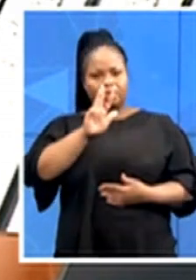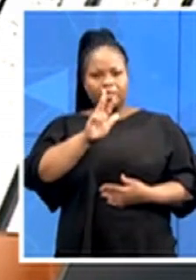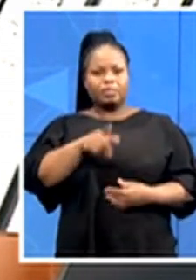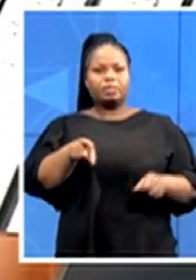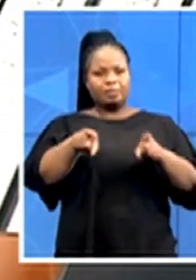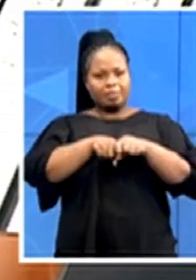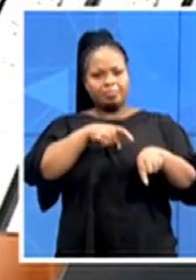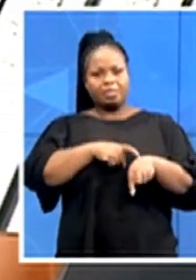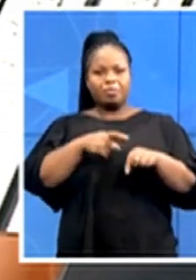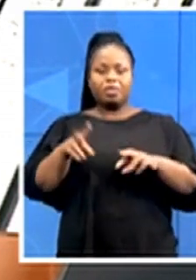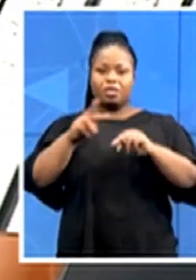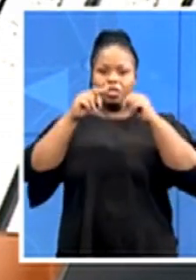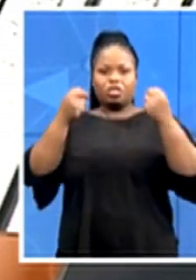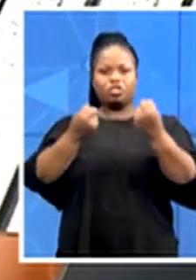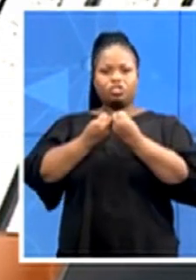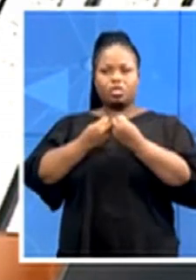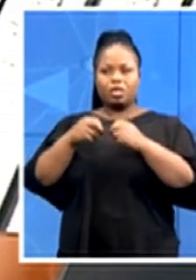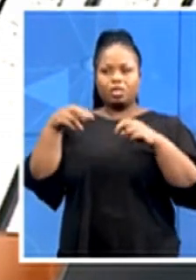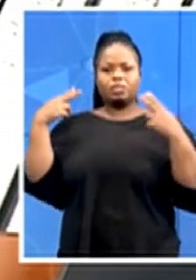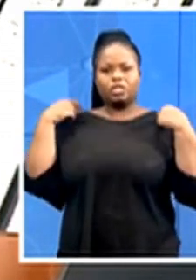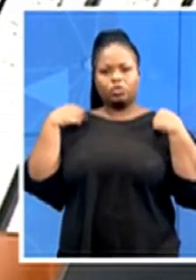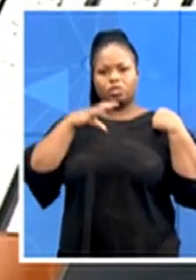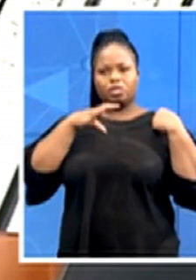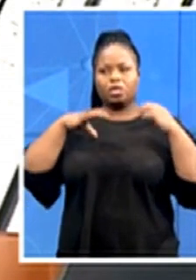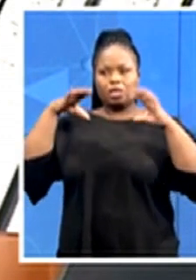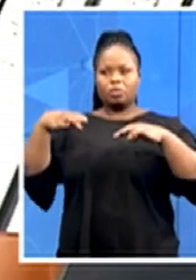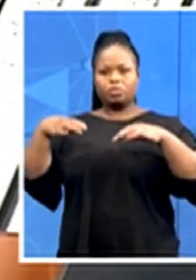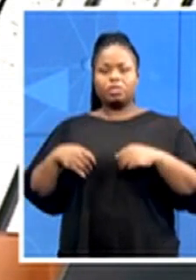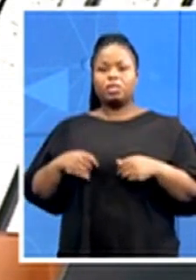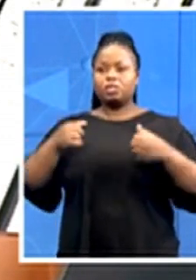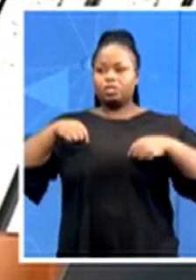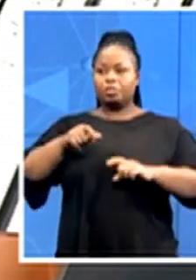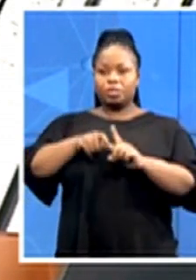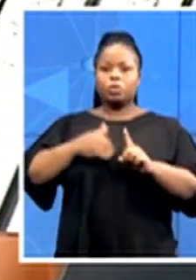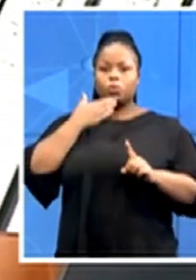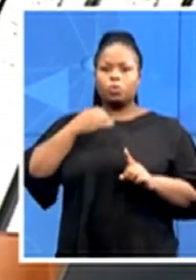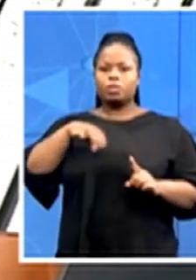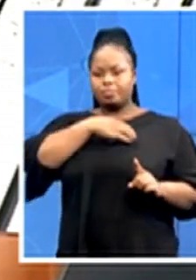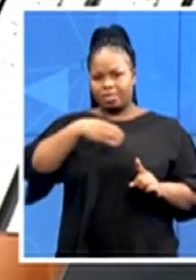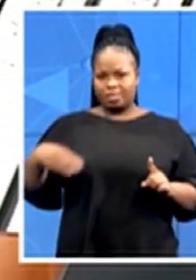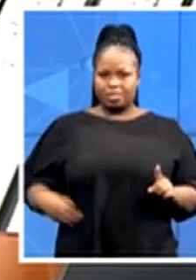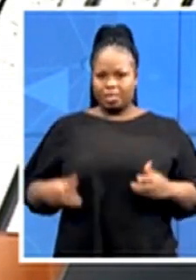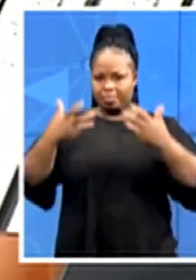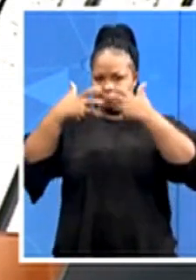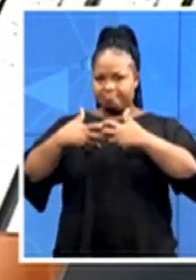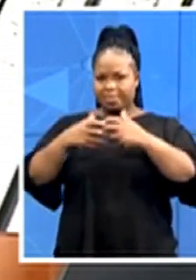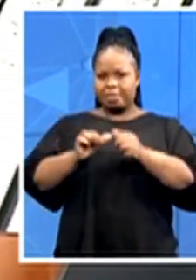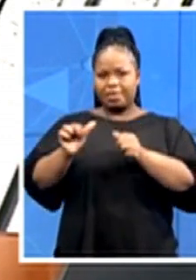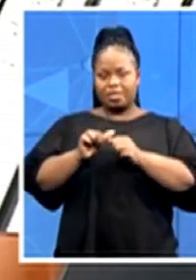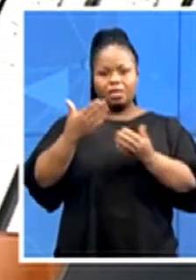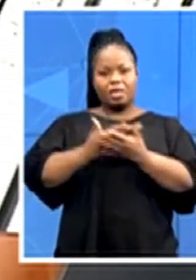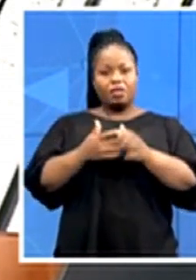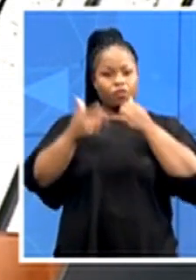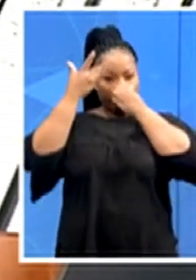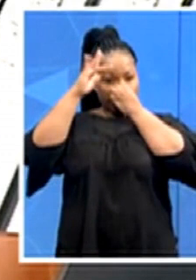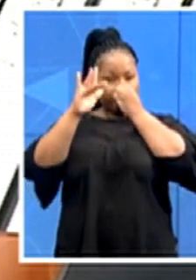Council, which is chaired by the President to ensure better coordination of intelligence and security-related functions of